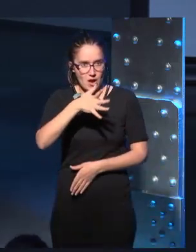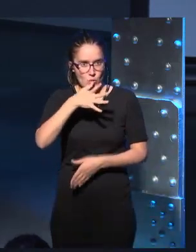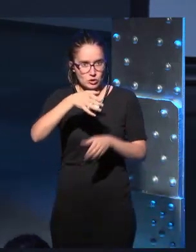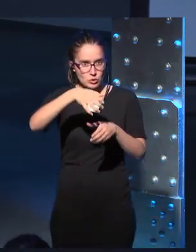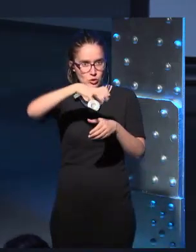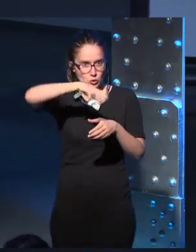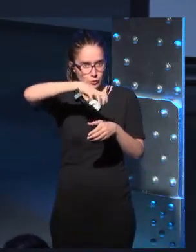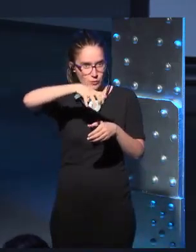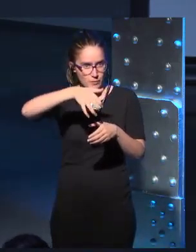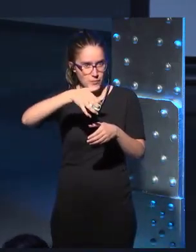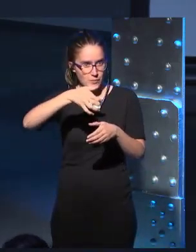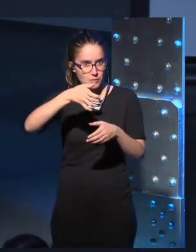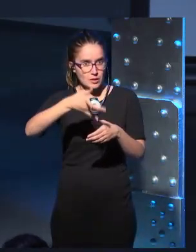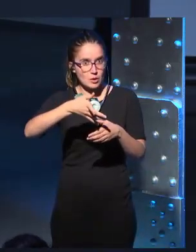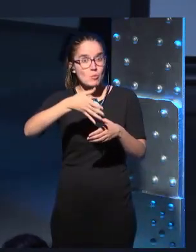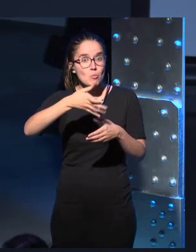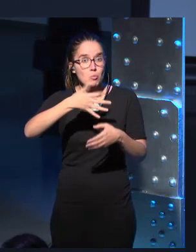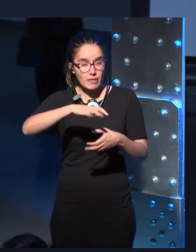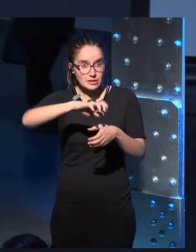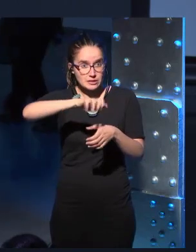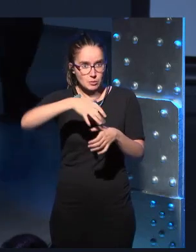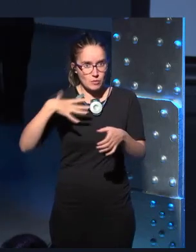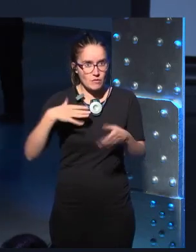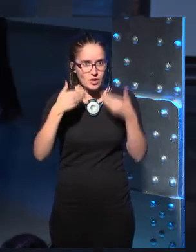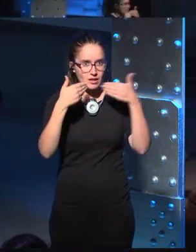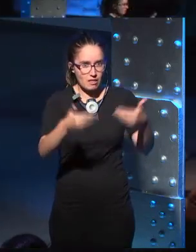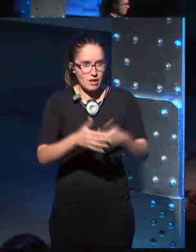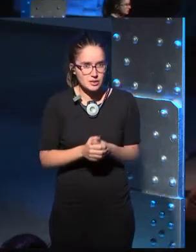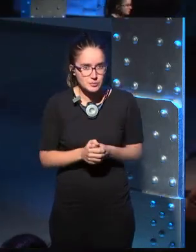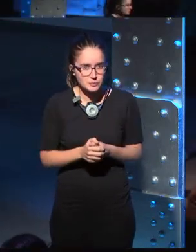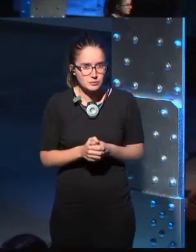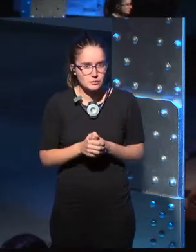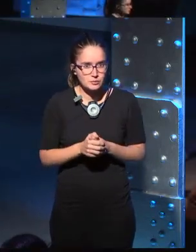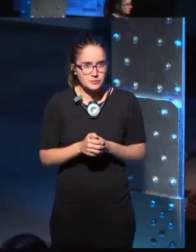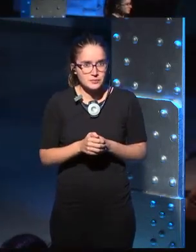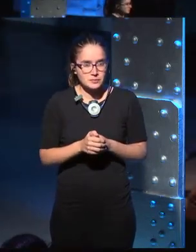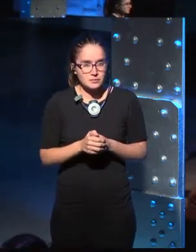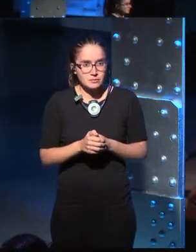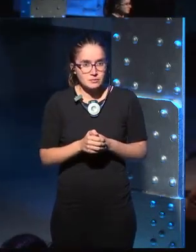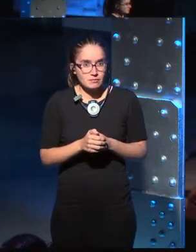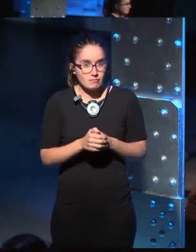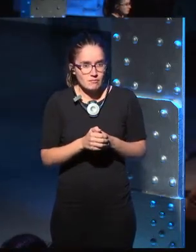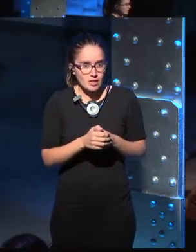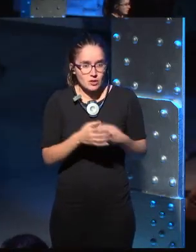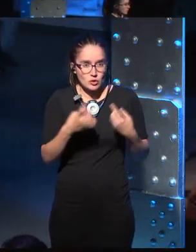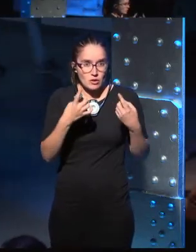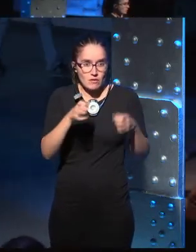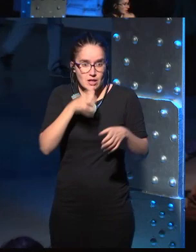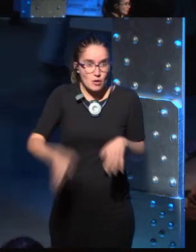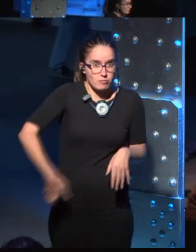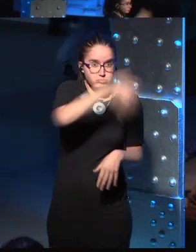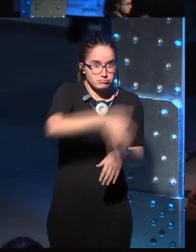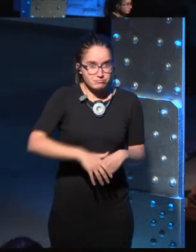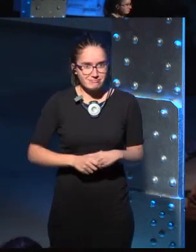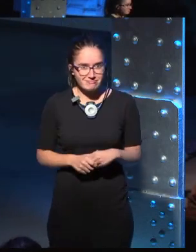it. Can you open it for me? Thank you. You shouldn't have done that. I'm going to throw it at you now.